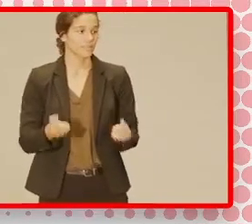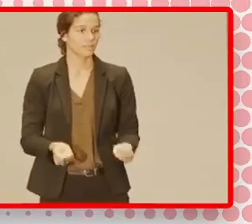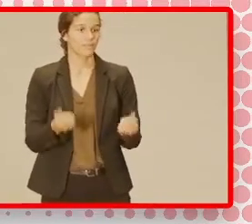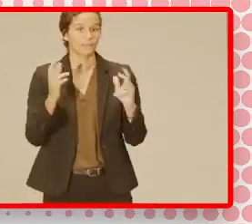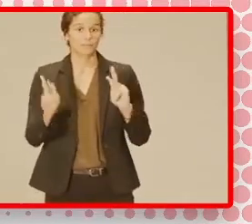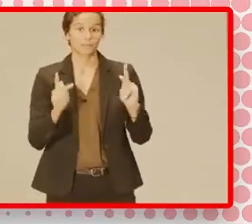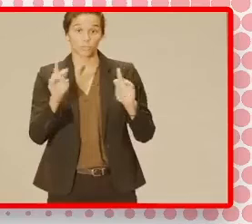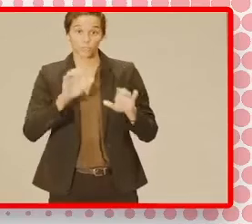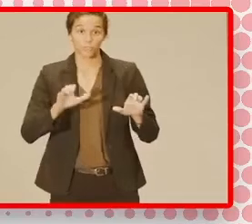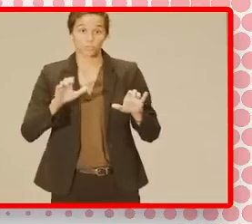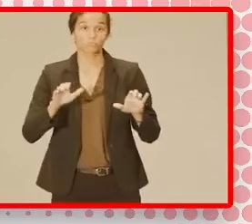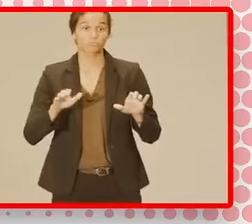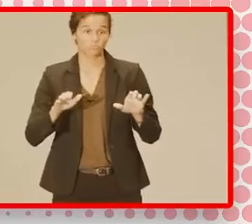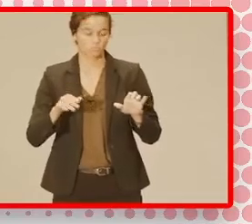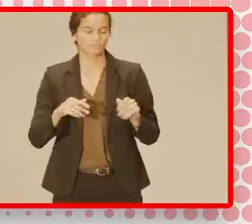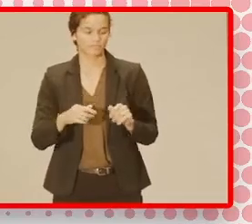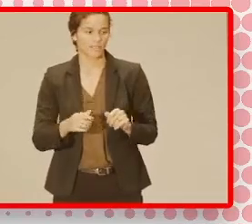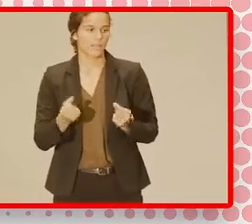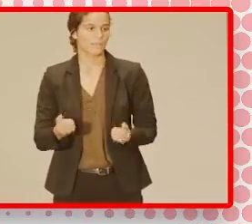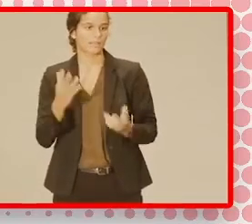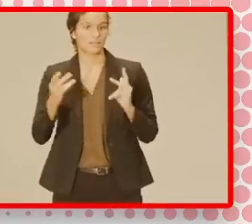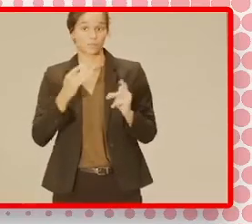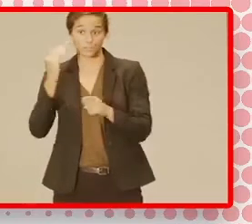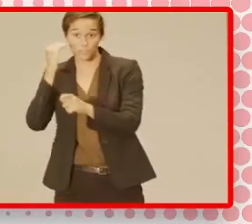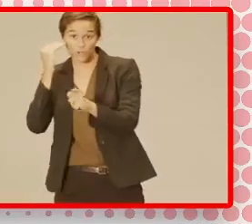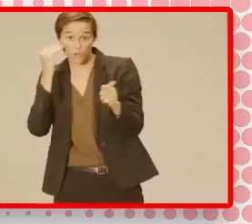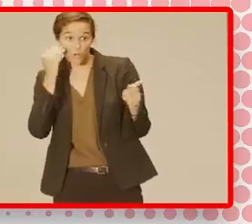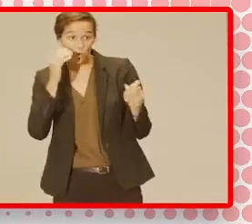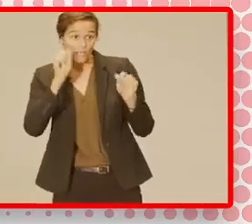push-ups, sit-ups, and squats in one sitting?